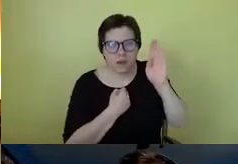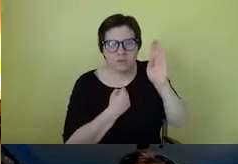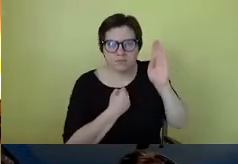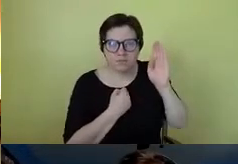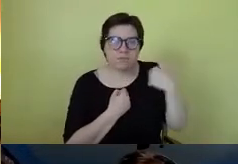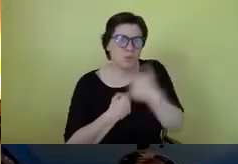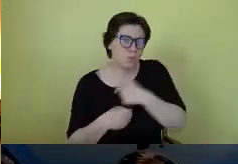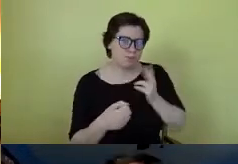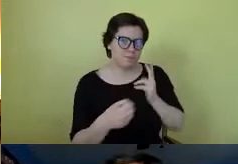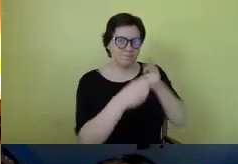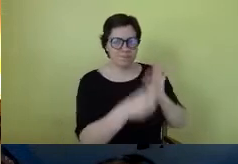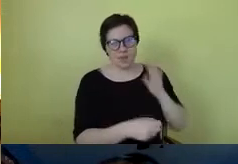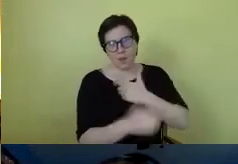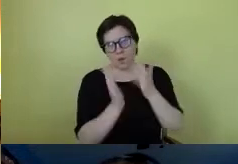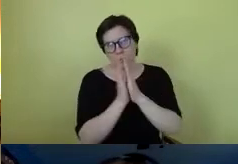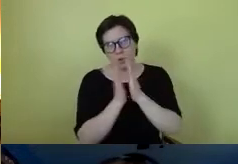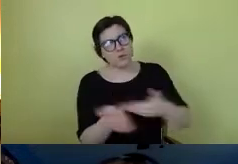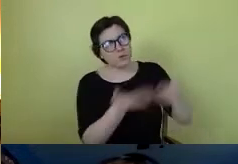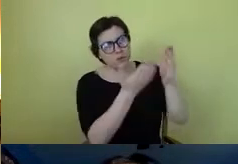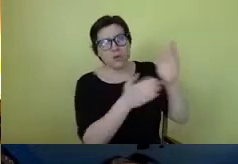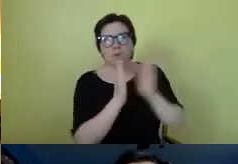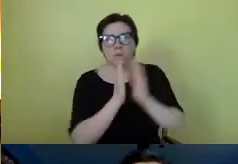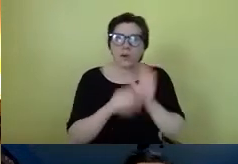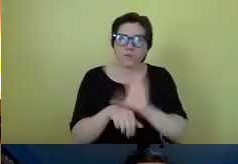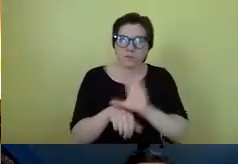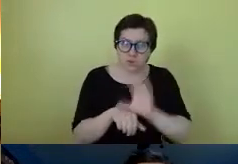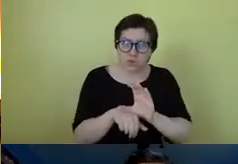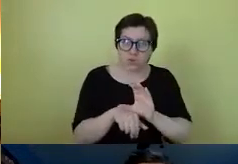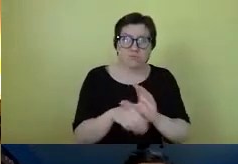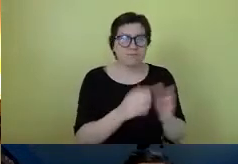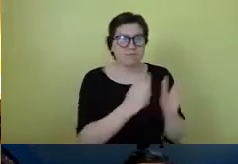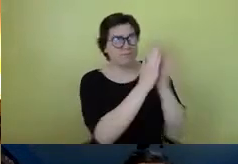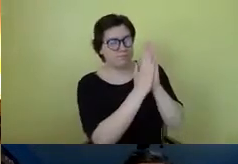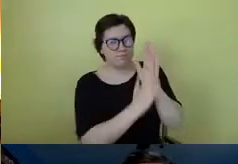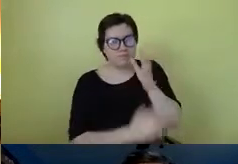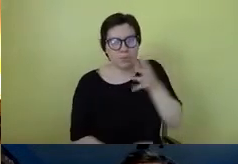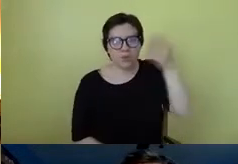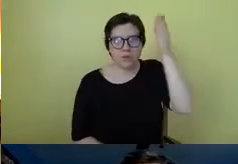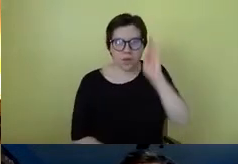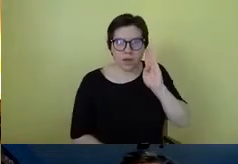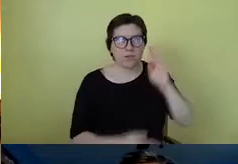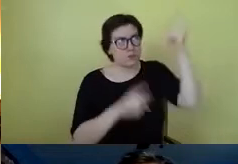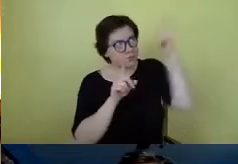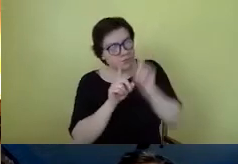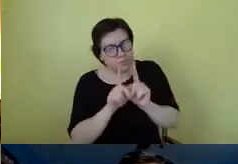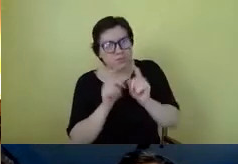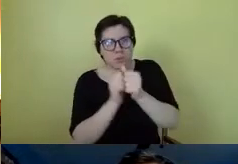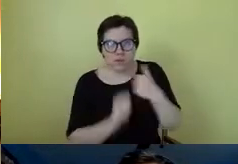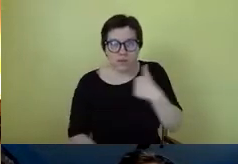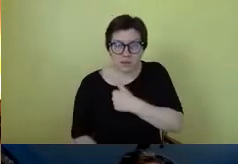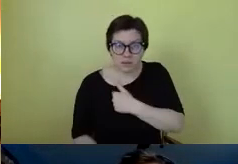us join our prayers with the prayer of the church and asking the Mother of God to be present with us to